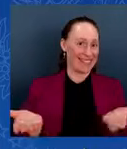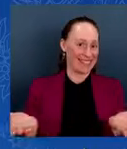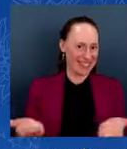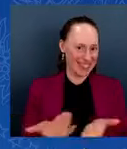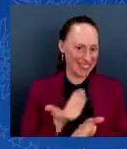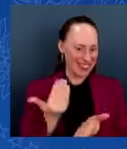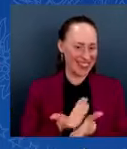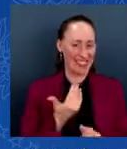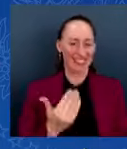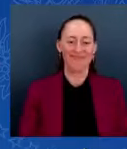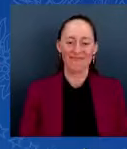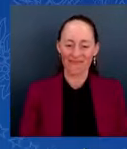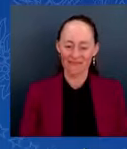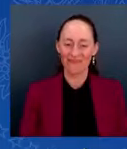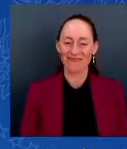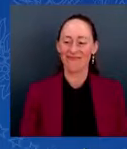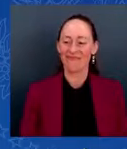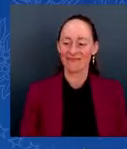Where is she?